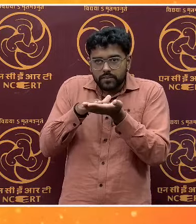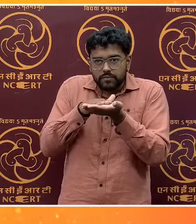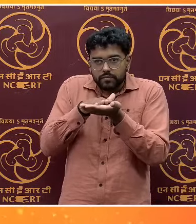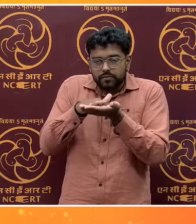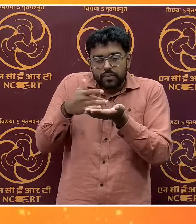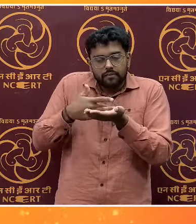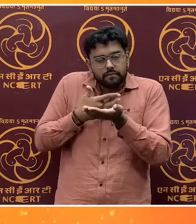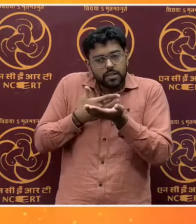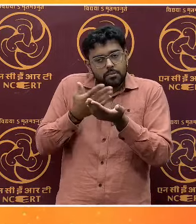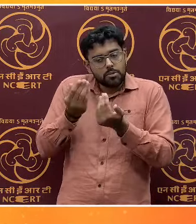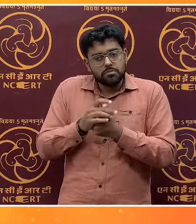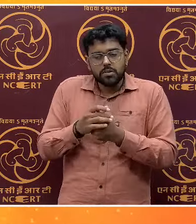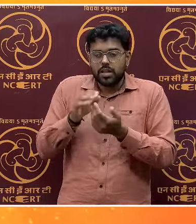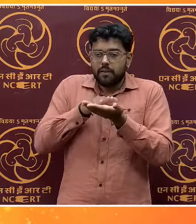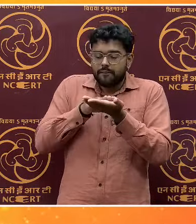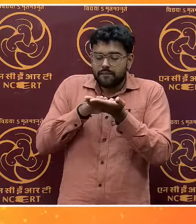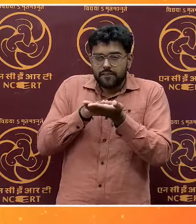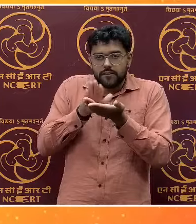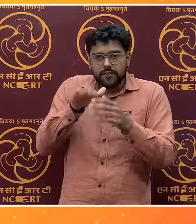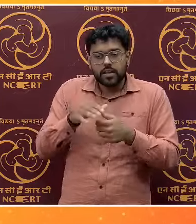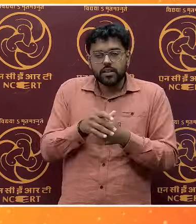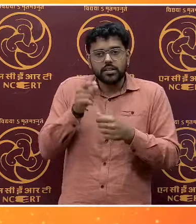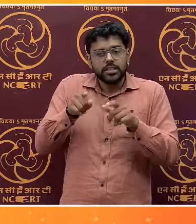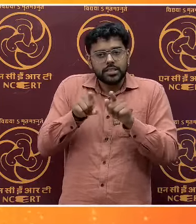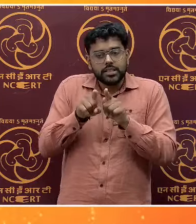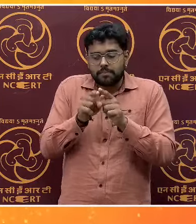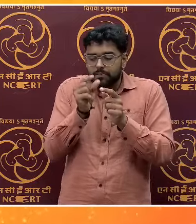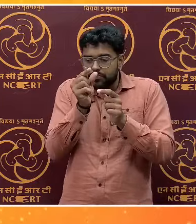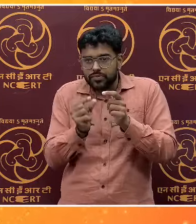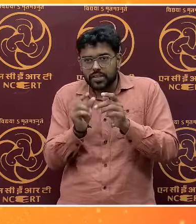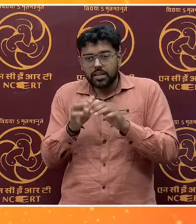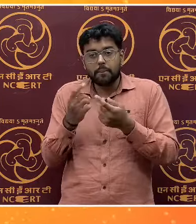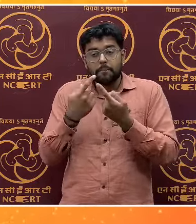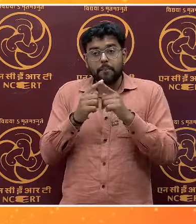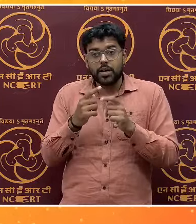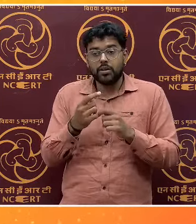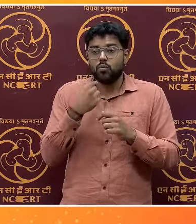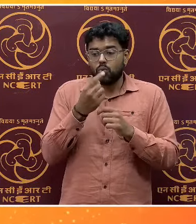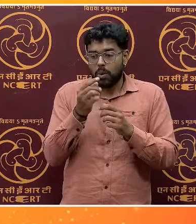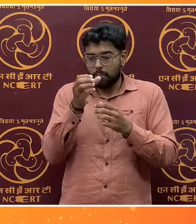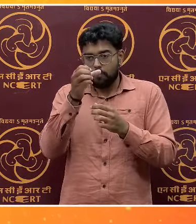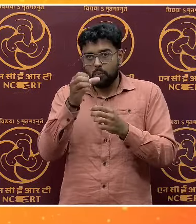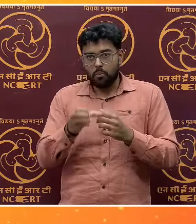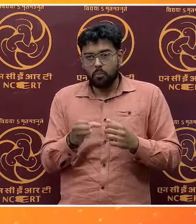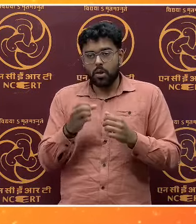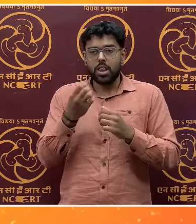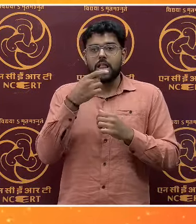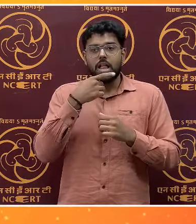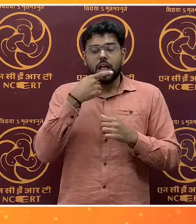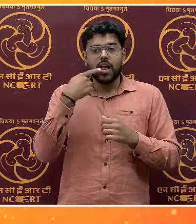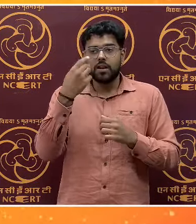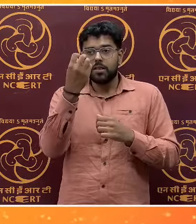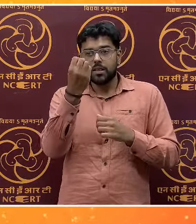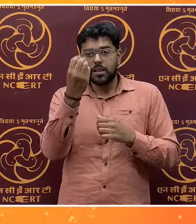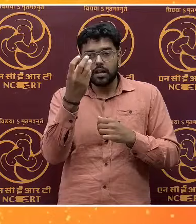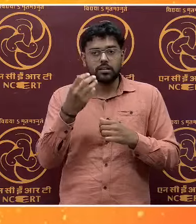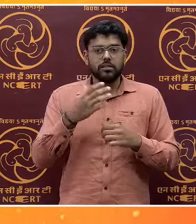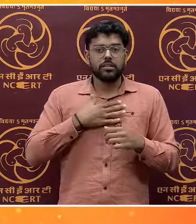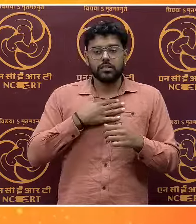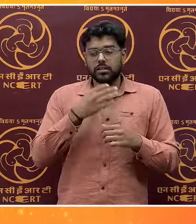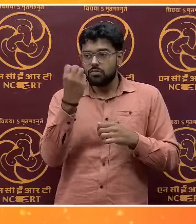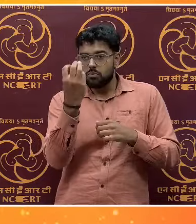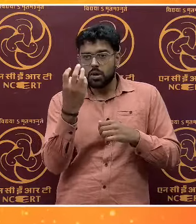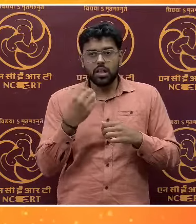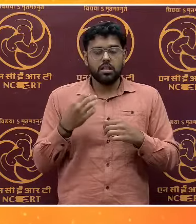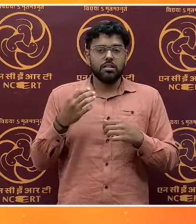can feel it. Like I can feel that this is kind of a stick, but it is acting as a pole here. And these are three yeah, circular. These